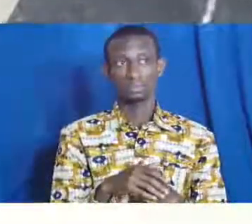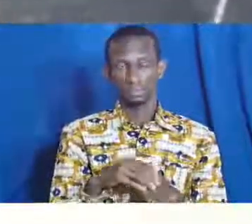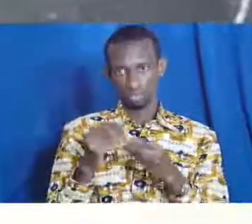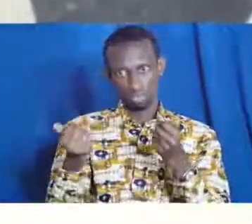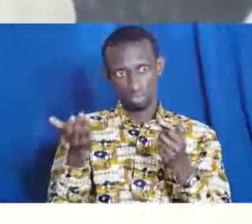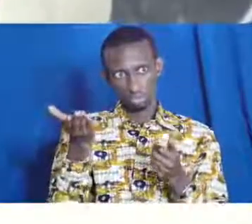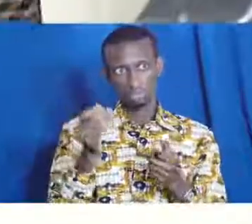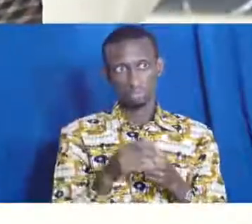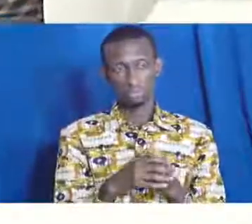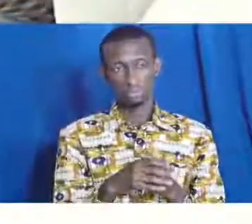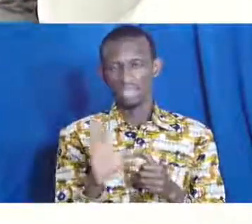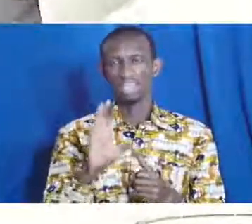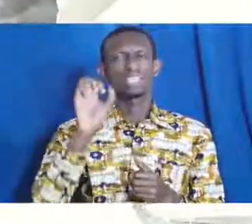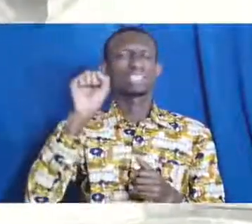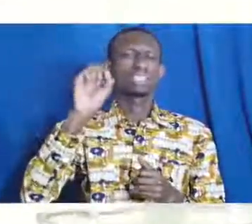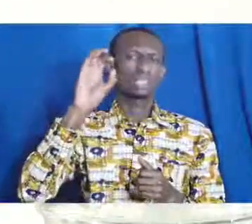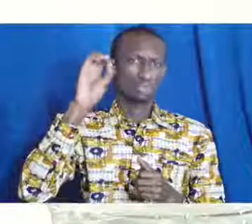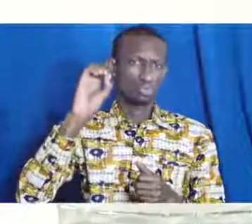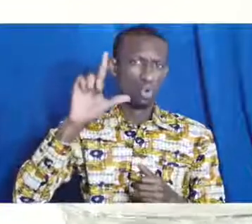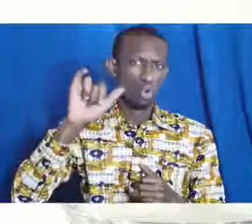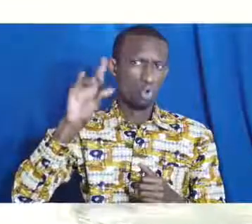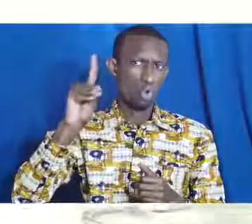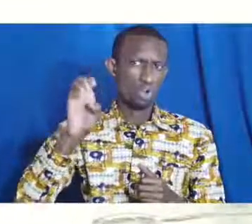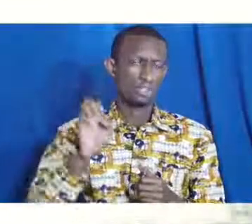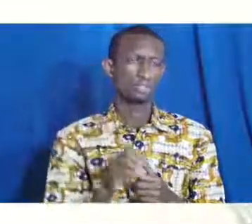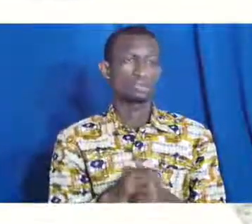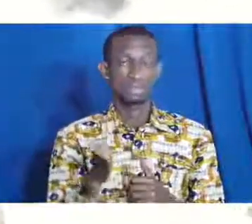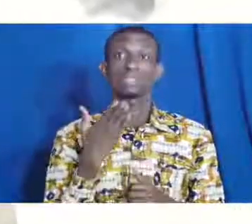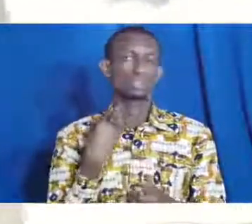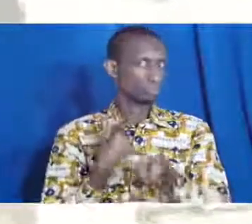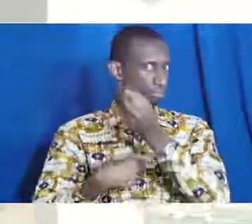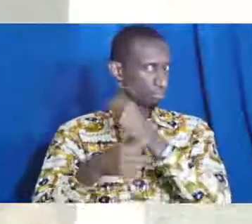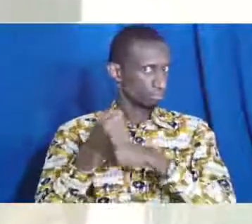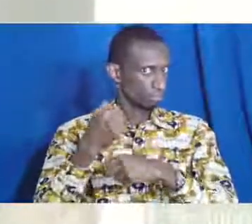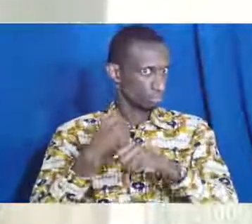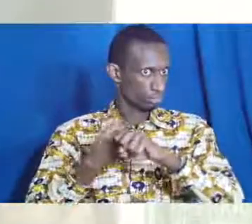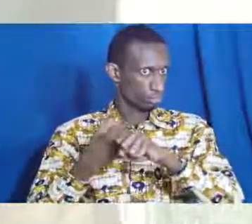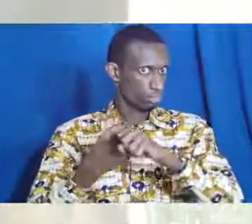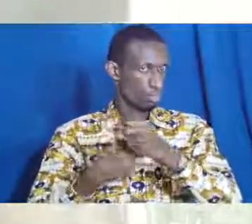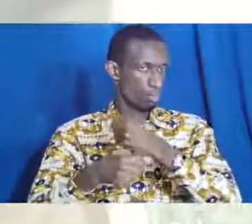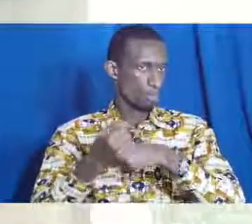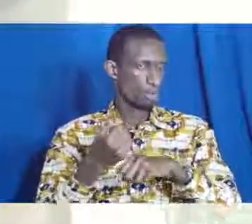solution, rather solid. So I'm just going to make a solution of